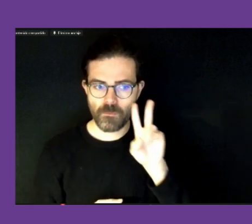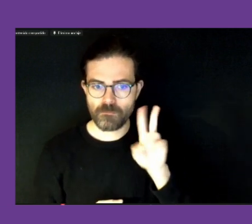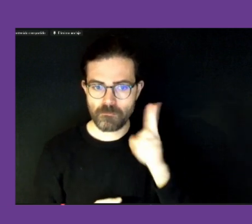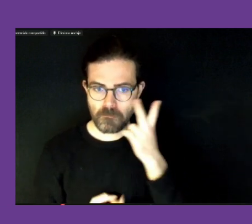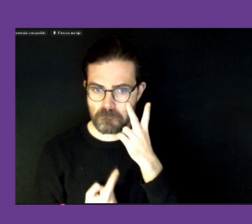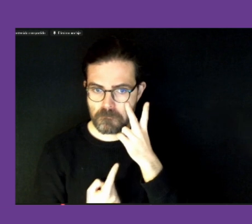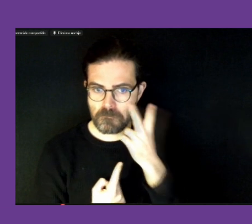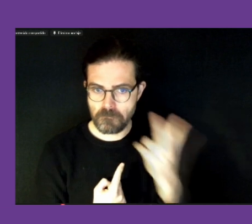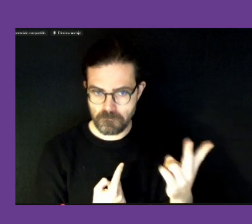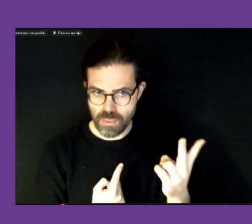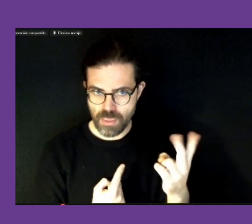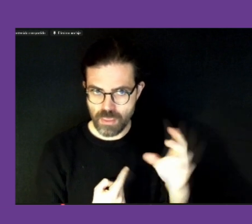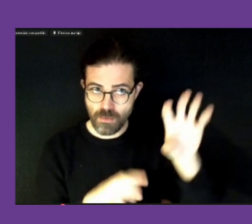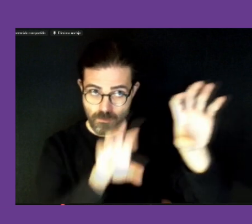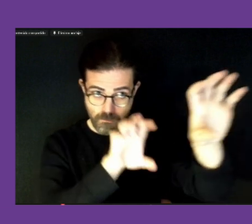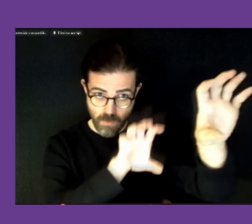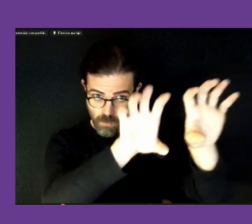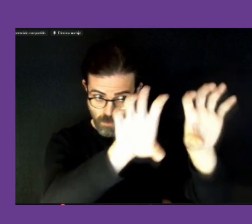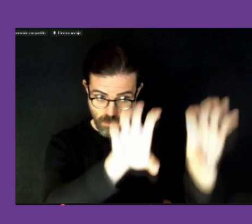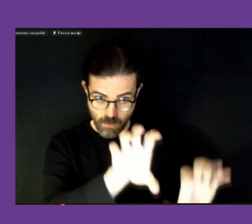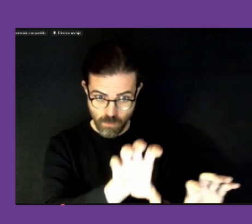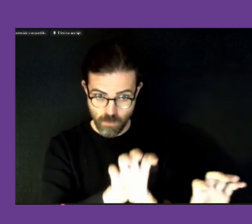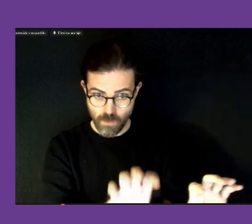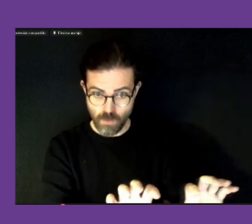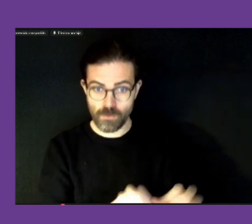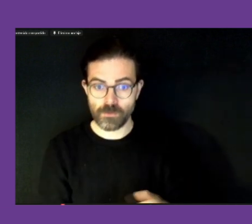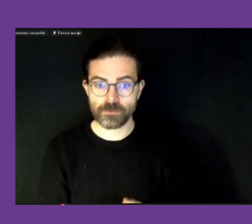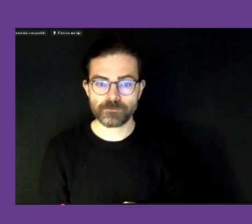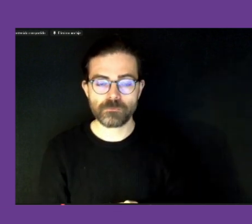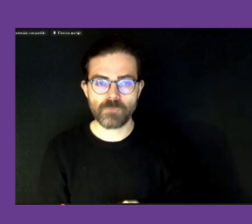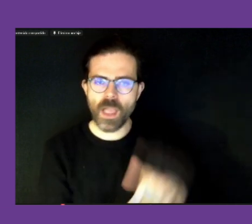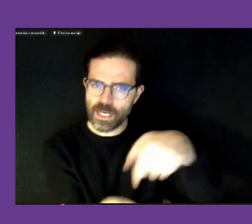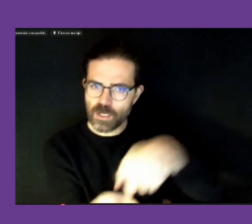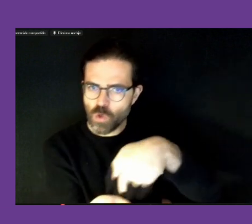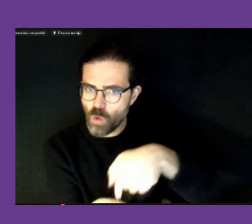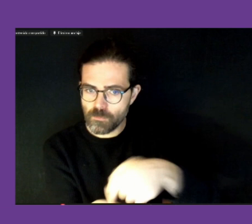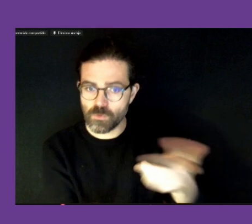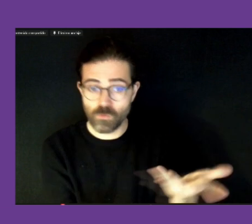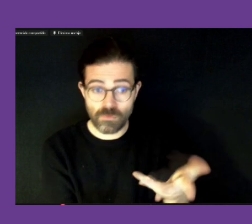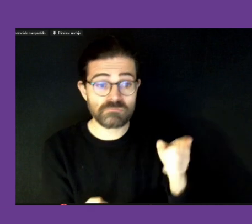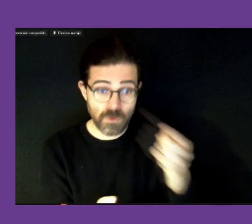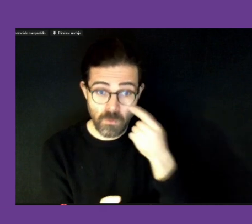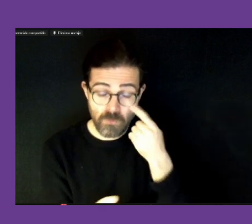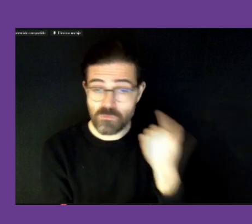figures showing which are the requirements. This is a very didactic standard. It